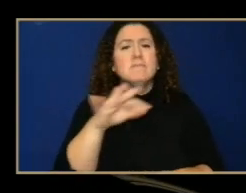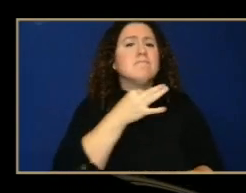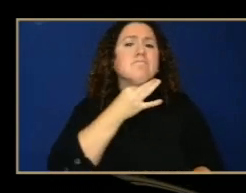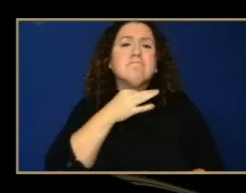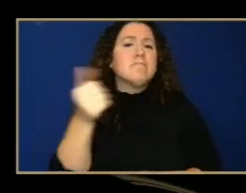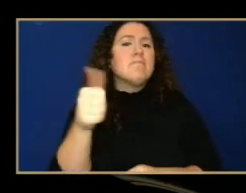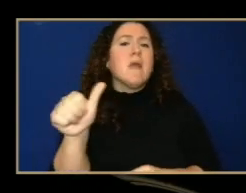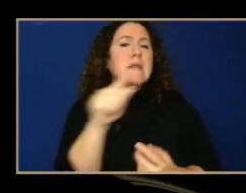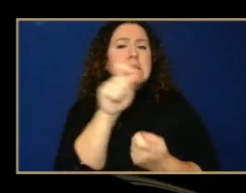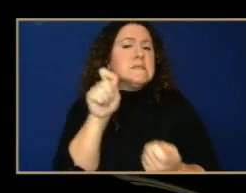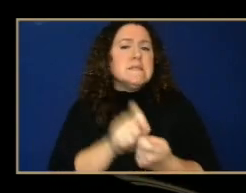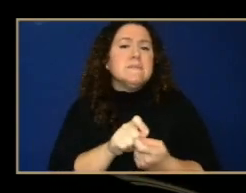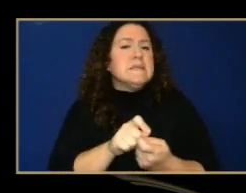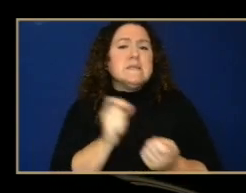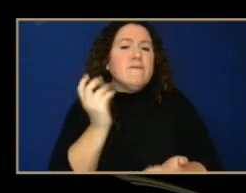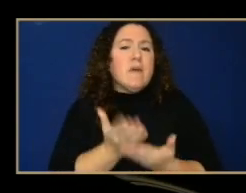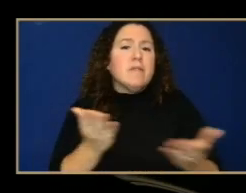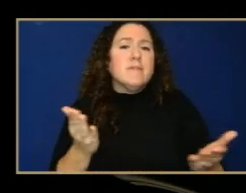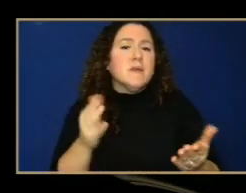for the delight of us to see?